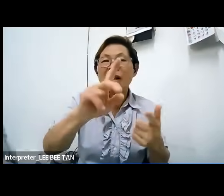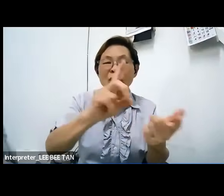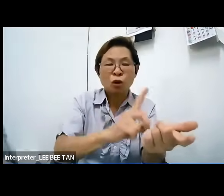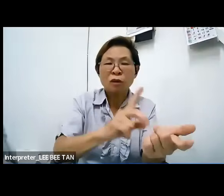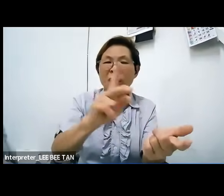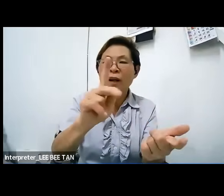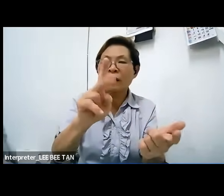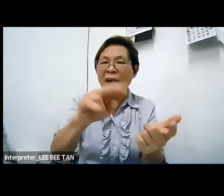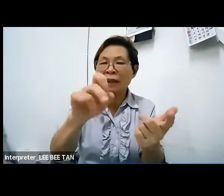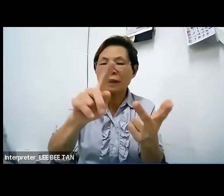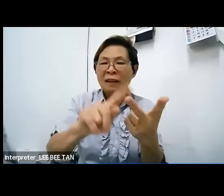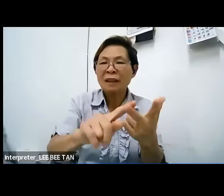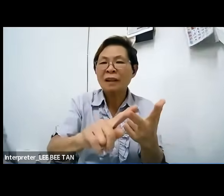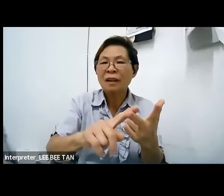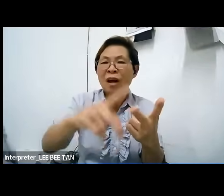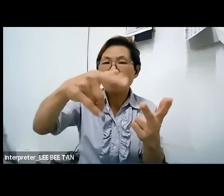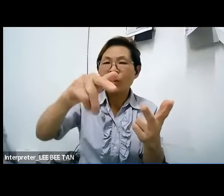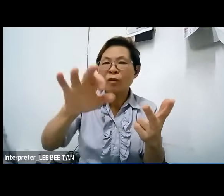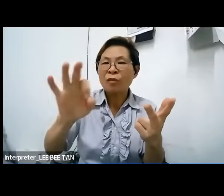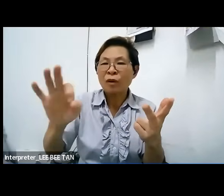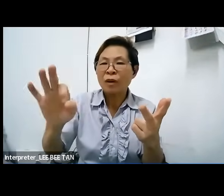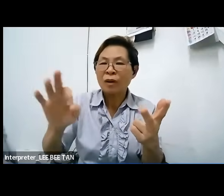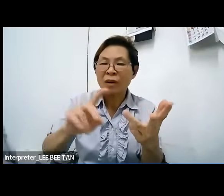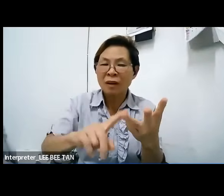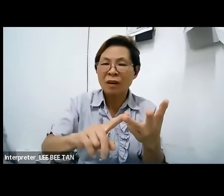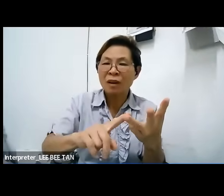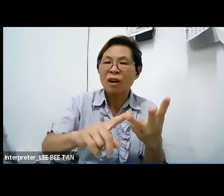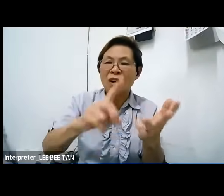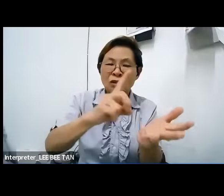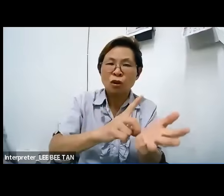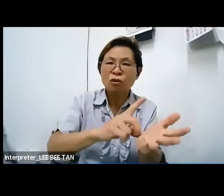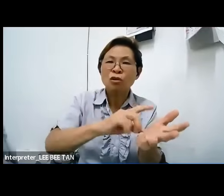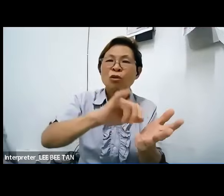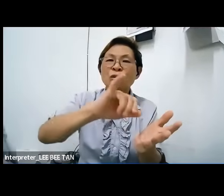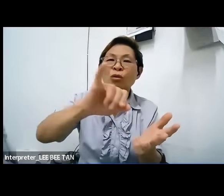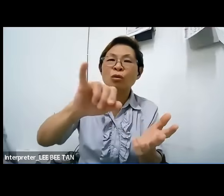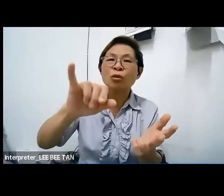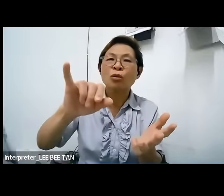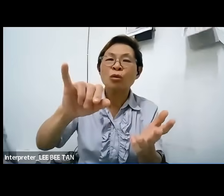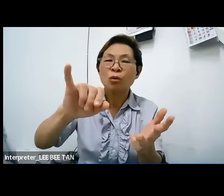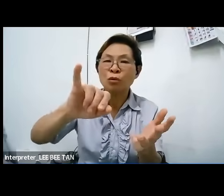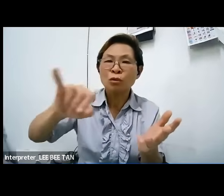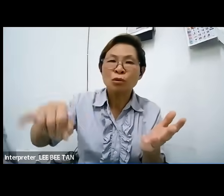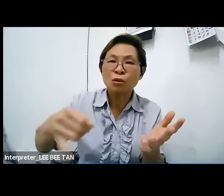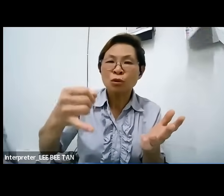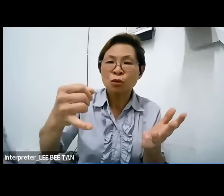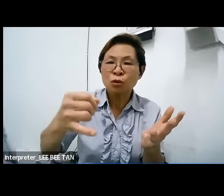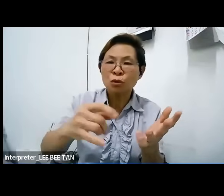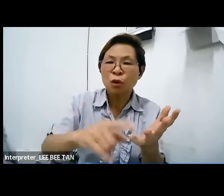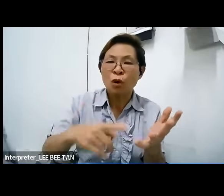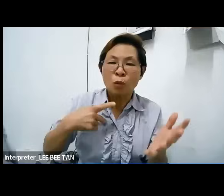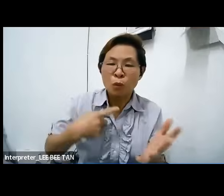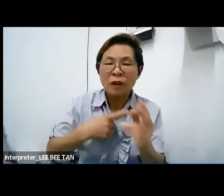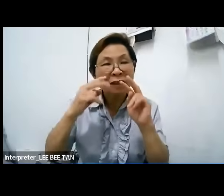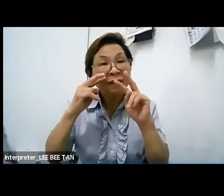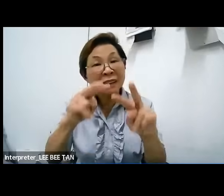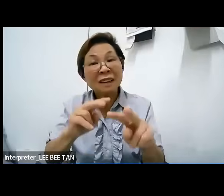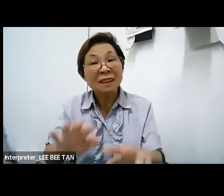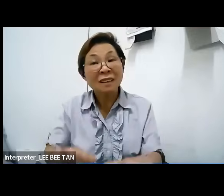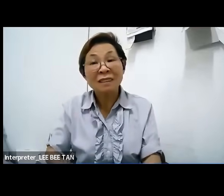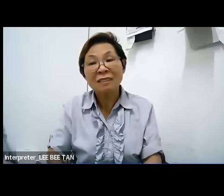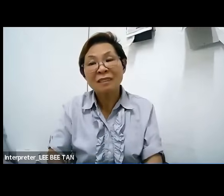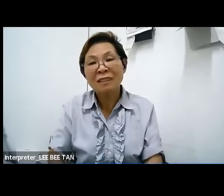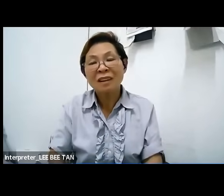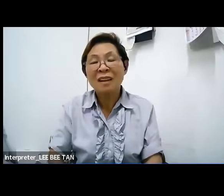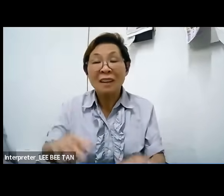Pamanee, Associate Professor Dr. Lau Hui Min, and we have Dr. Dhruv Patel. So if we could see can we give like a round